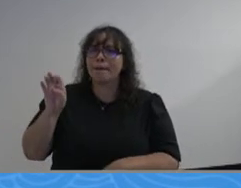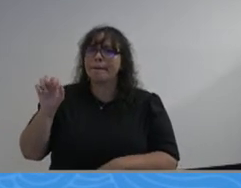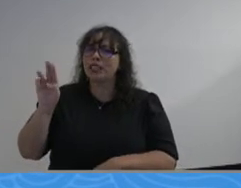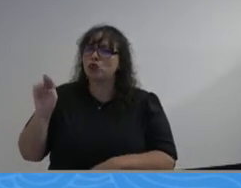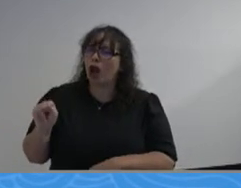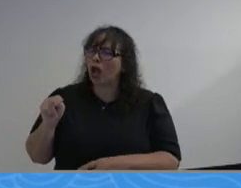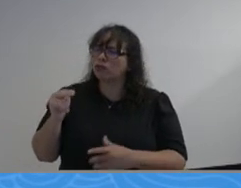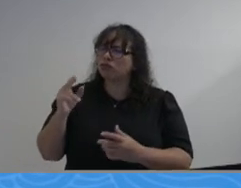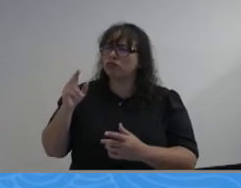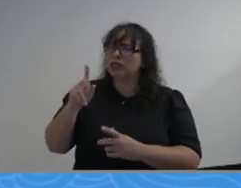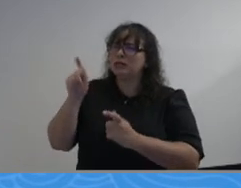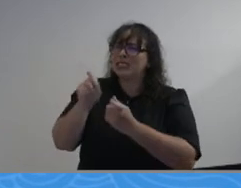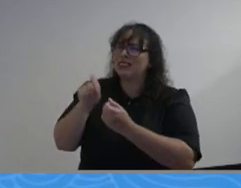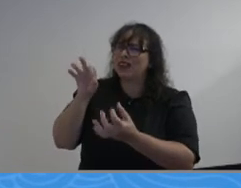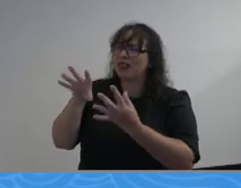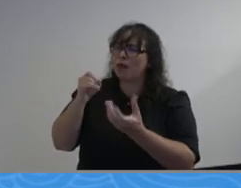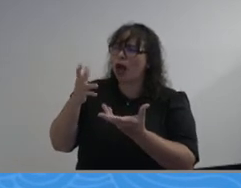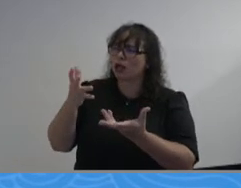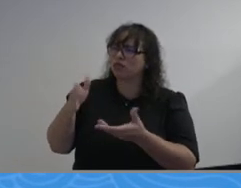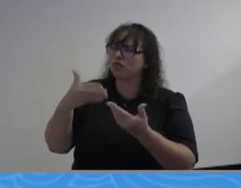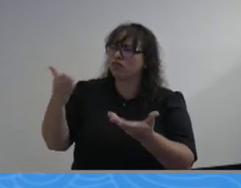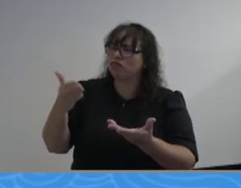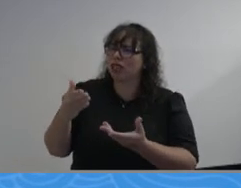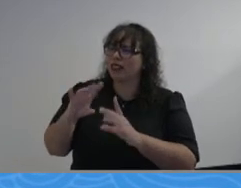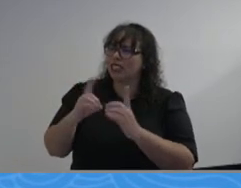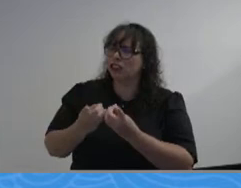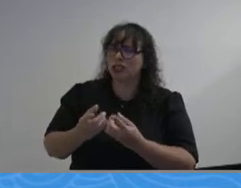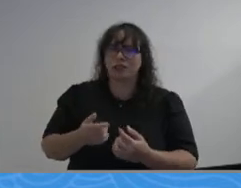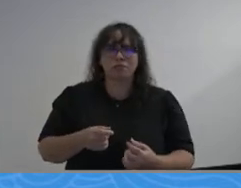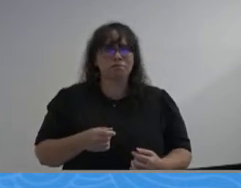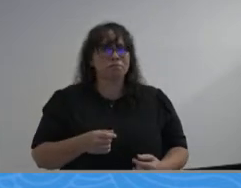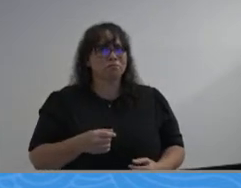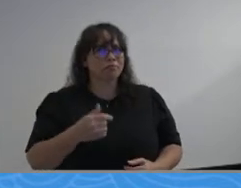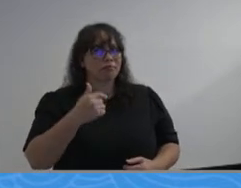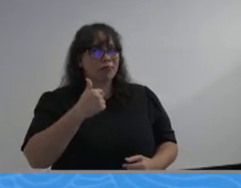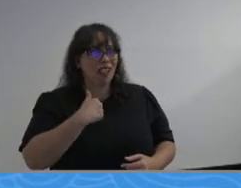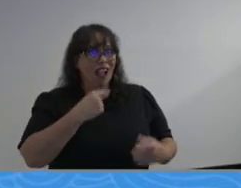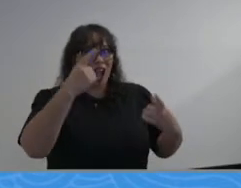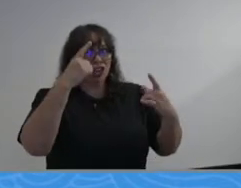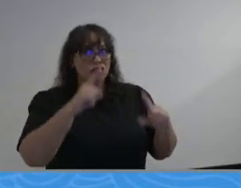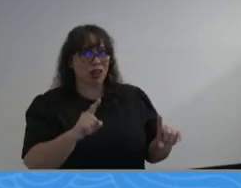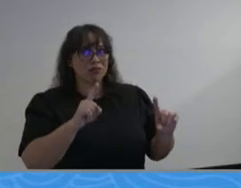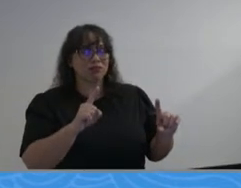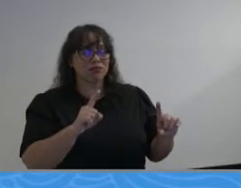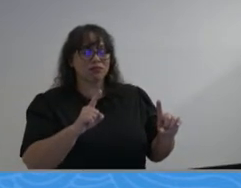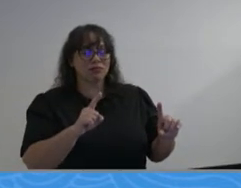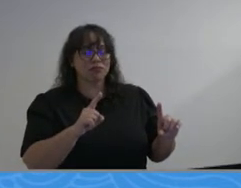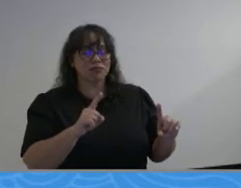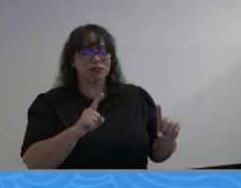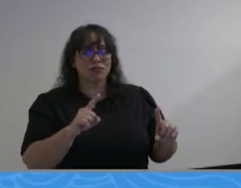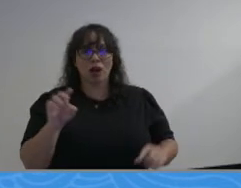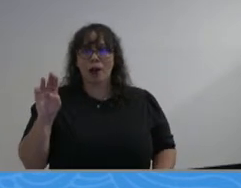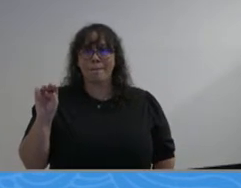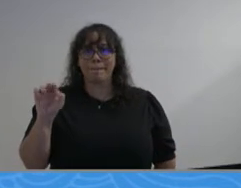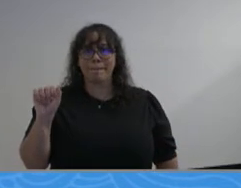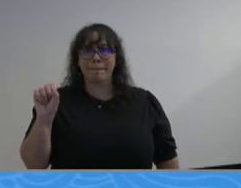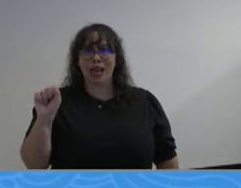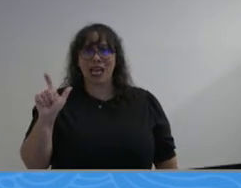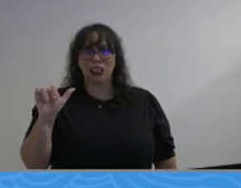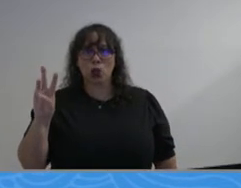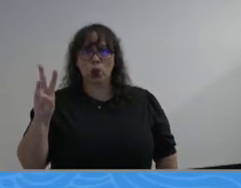district? I would like to say I agree wholeheartedly with the idea of Maslow before